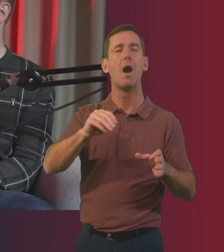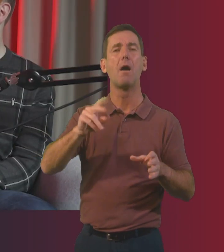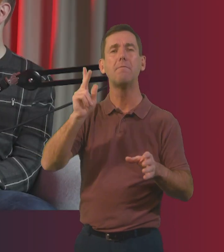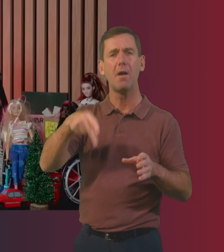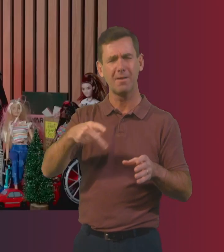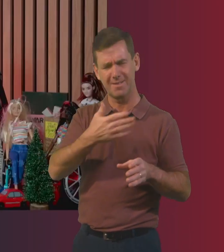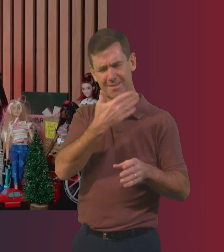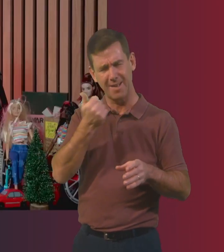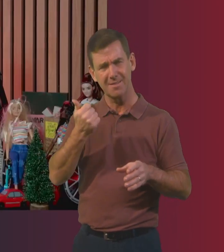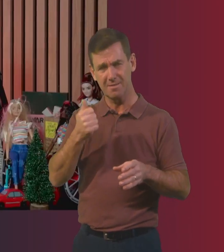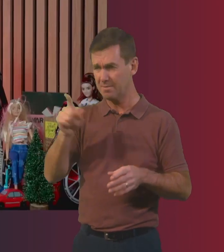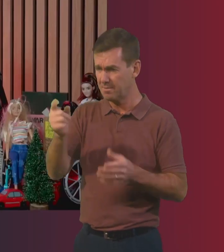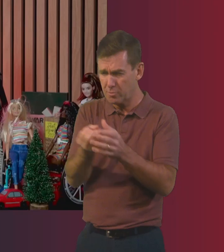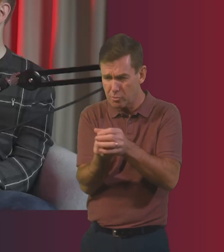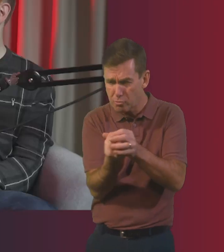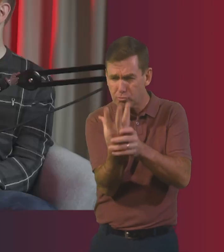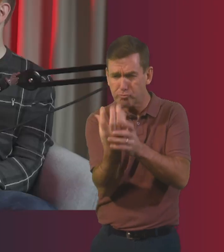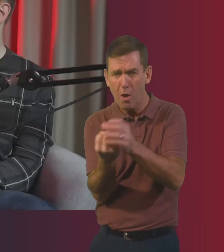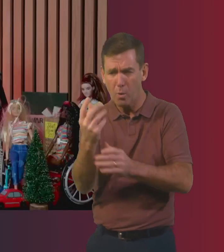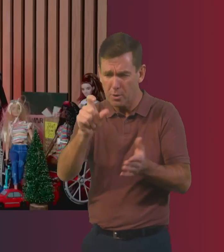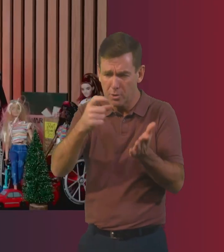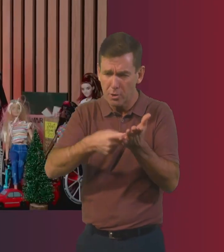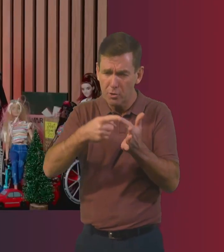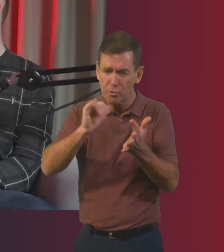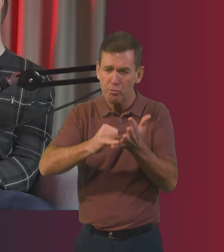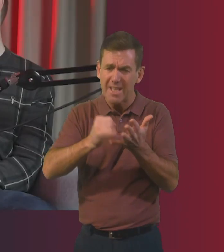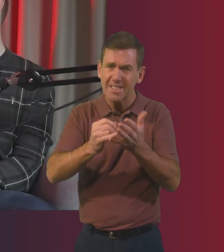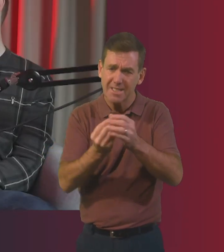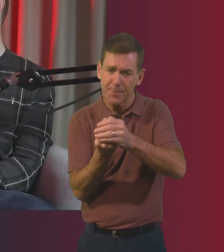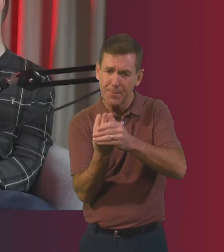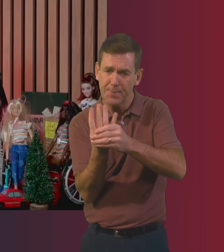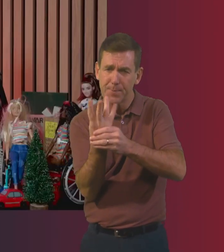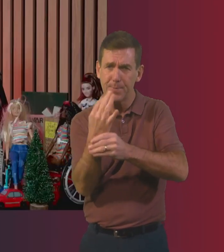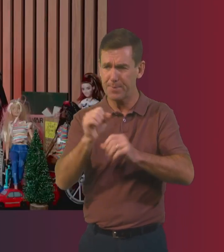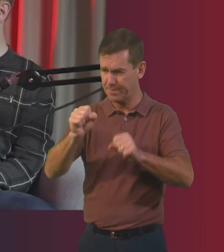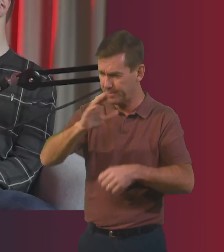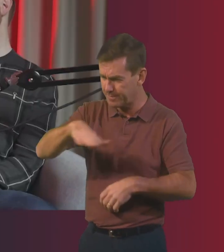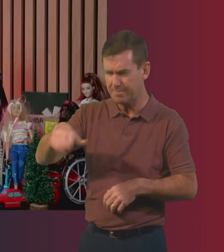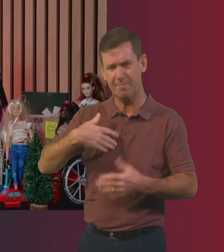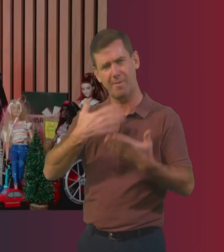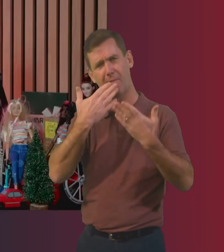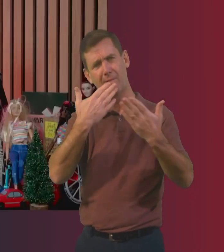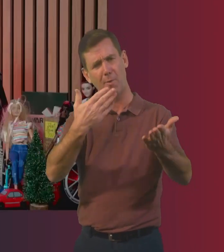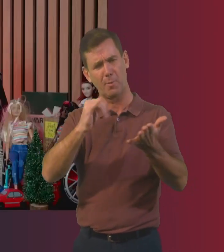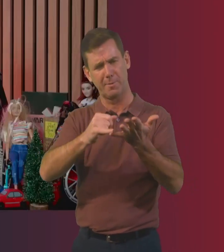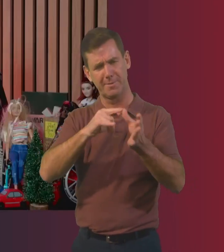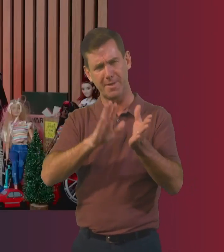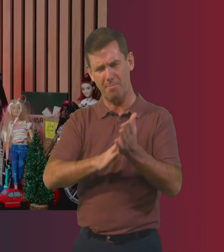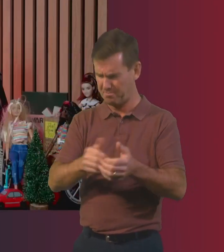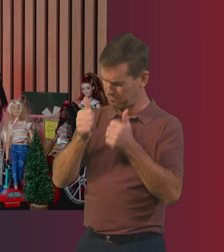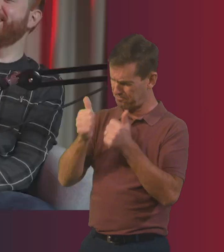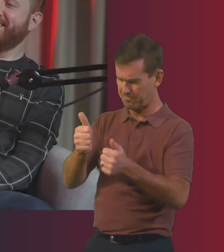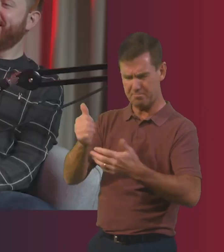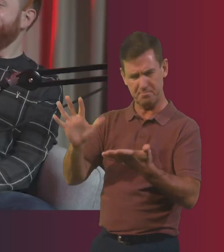Oh, that's nice. you can grow your own cress with the kids. Aw. There you go. Thank you, Sam. You're welcome. Anyway, Merry Christmas. Thank there